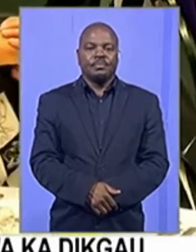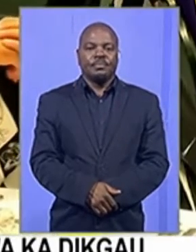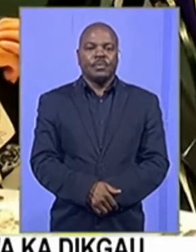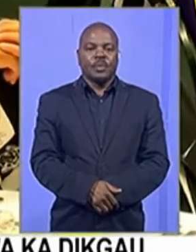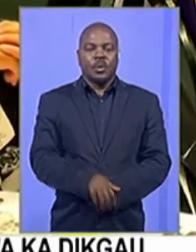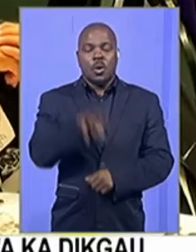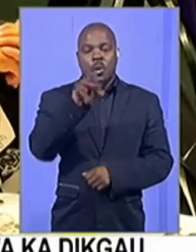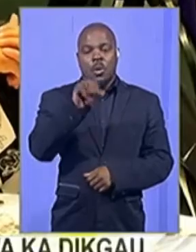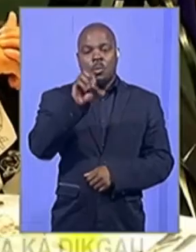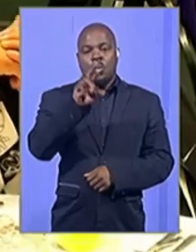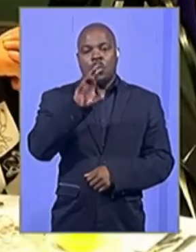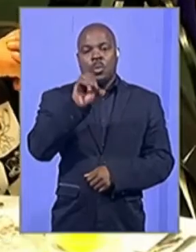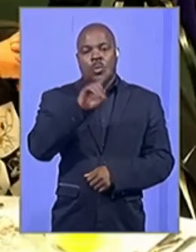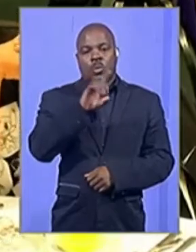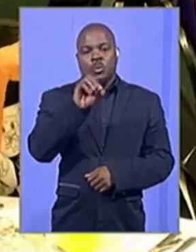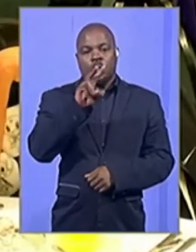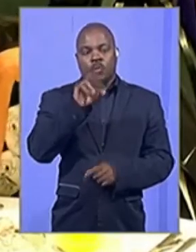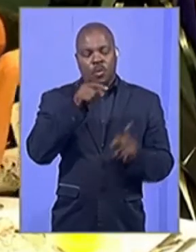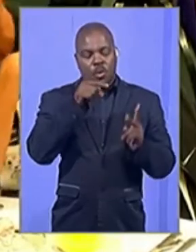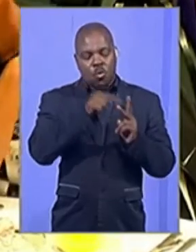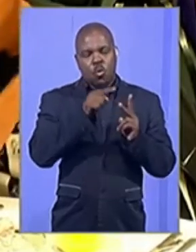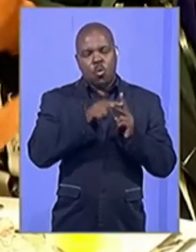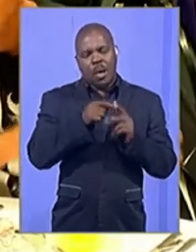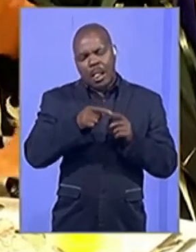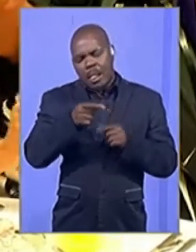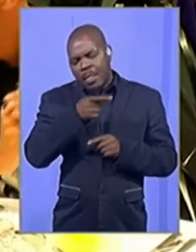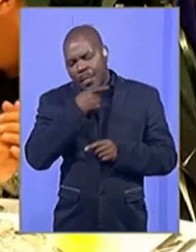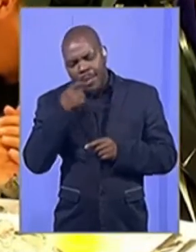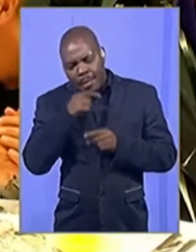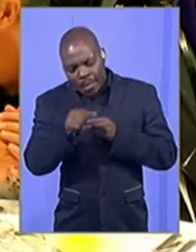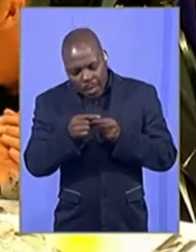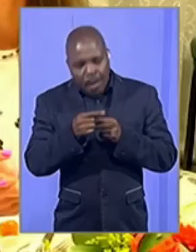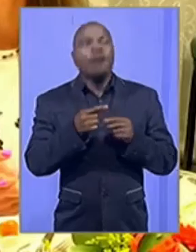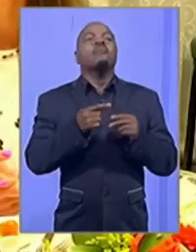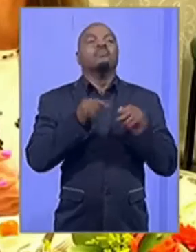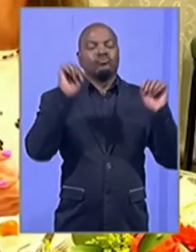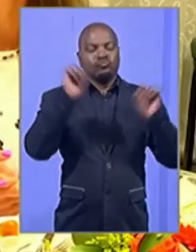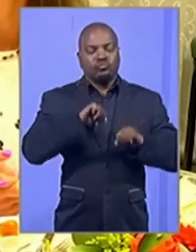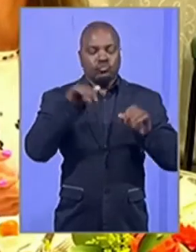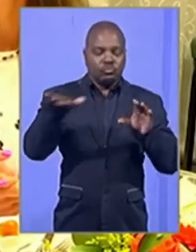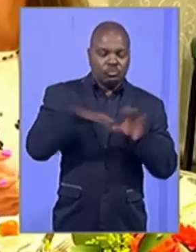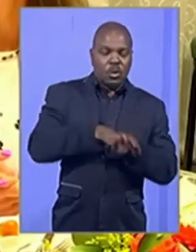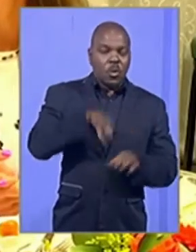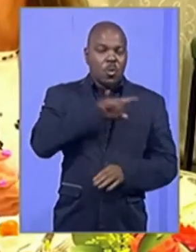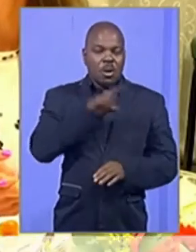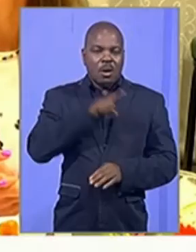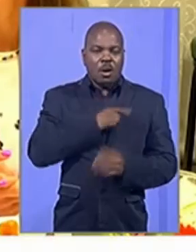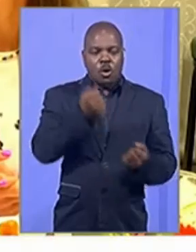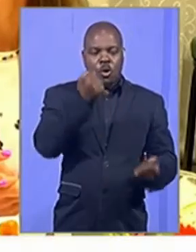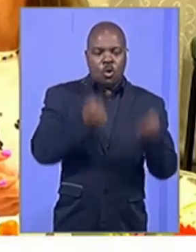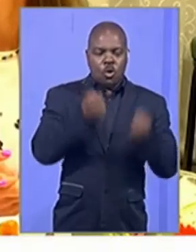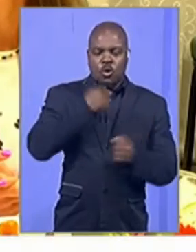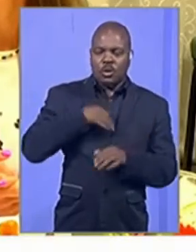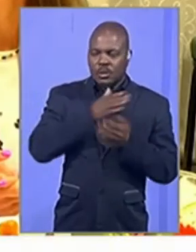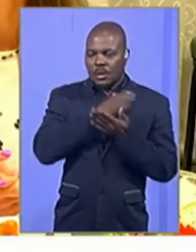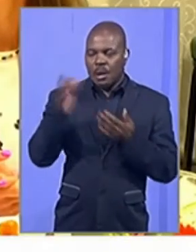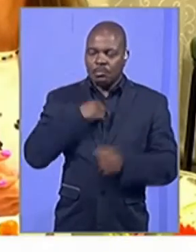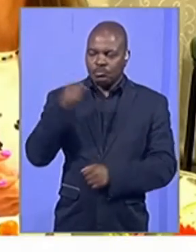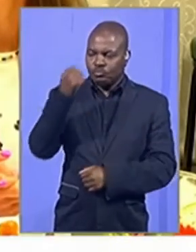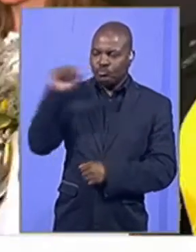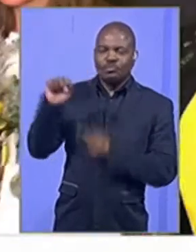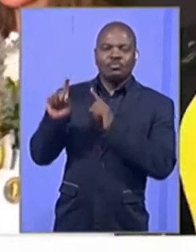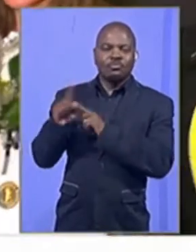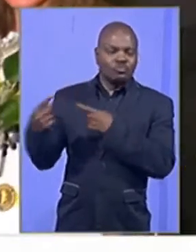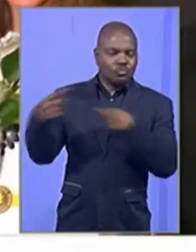Morozova o dumeletswe metsotsong ya ho qetela ho kenela lebelo ka mora tlholo ya hae ya thibelo e potlakileng ya lekgotla e neng e kentswe ke Comrades